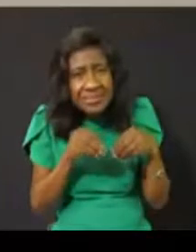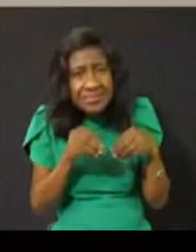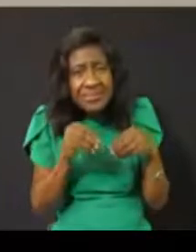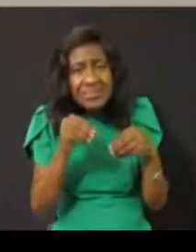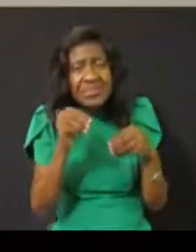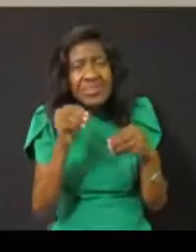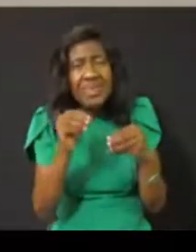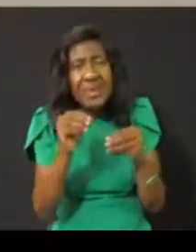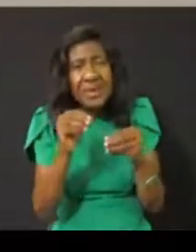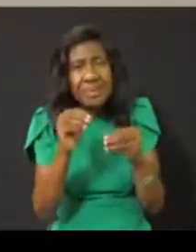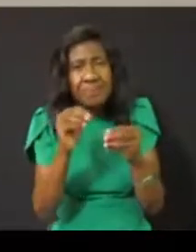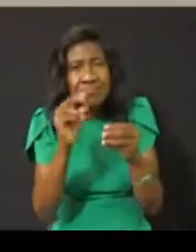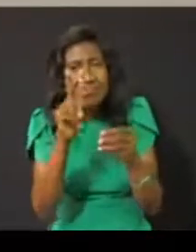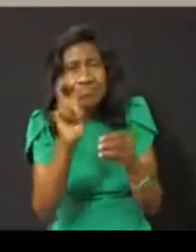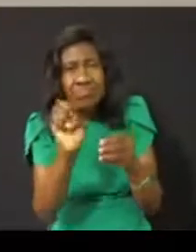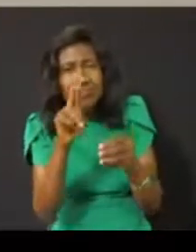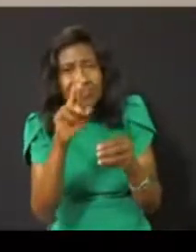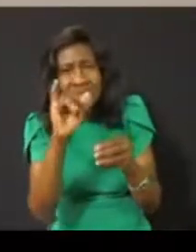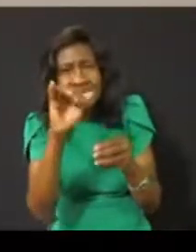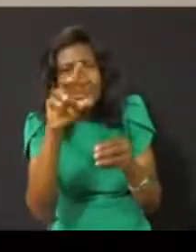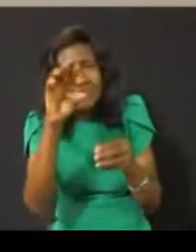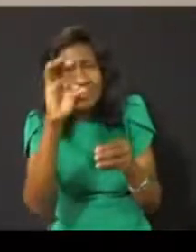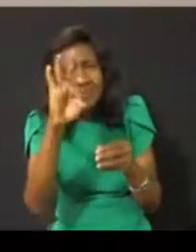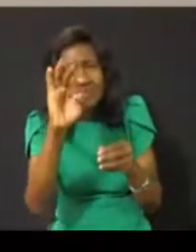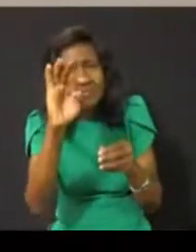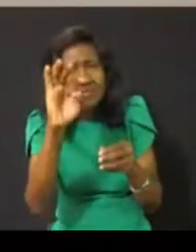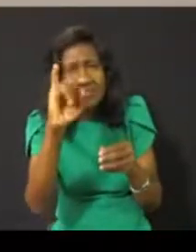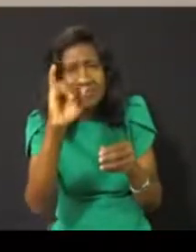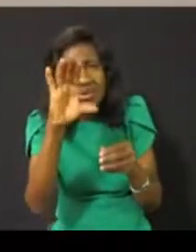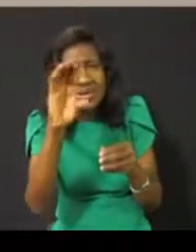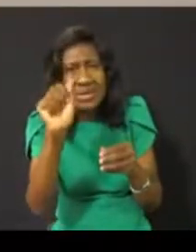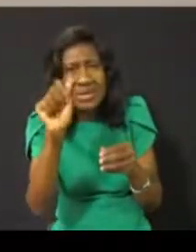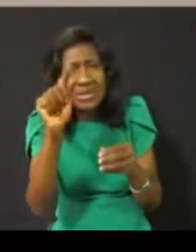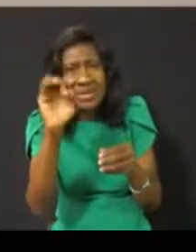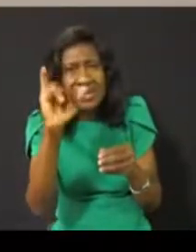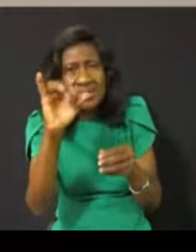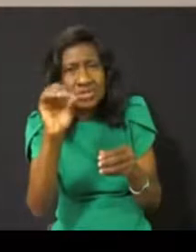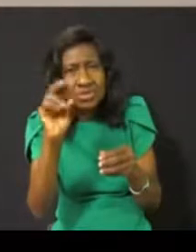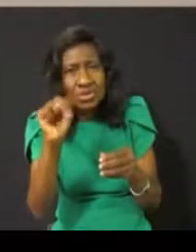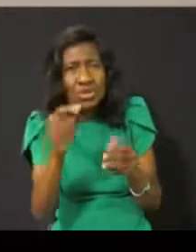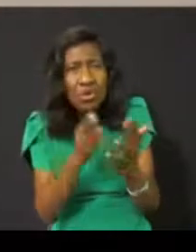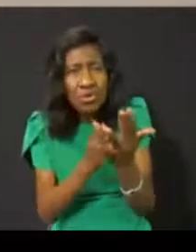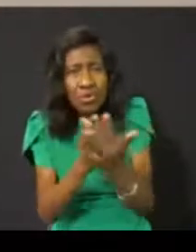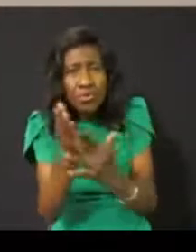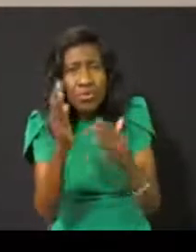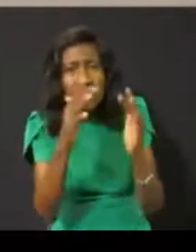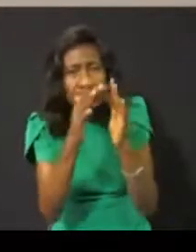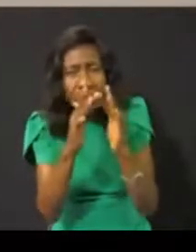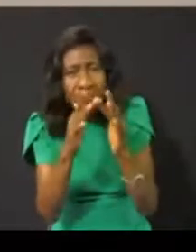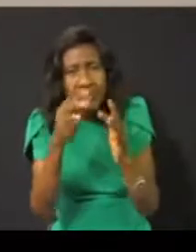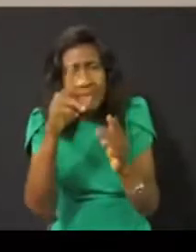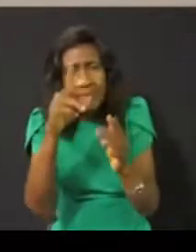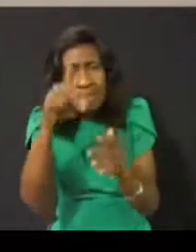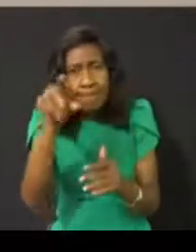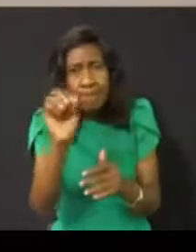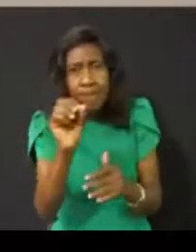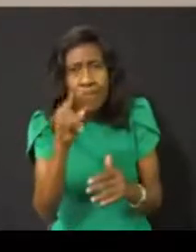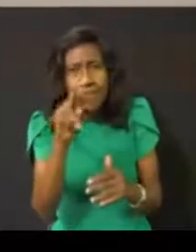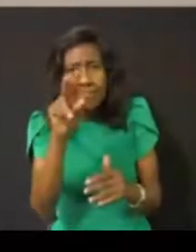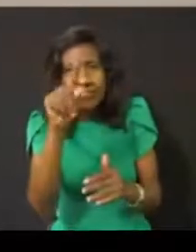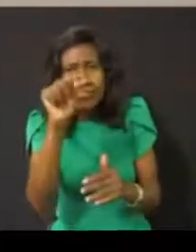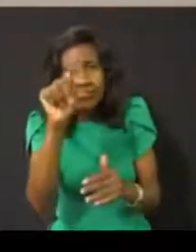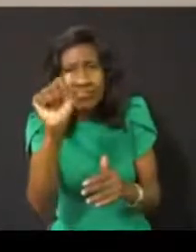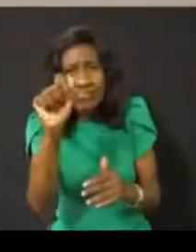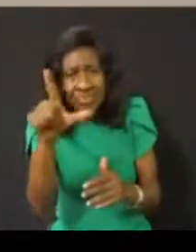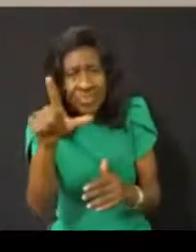portal. For countries where the vaccination record is less